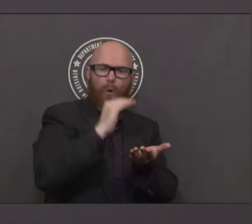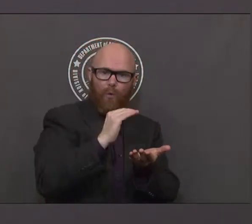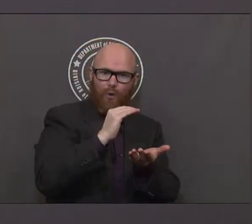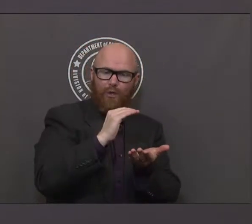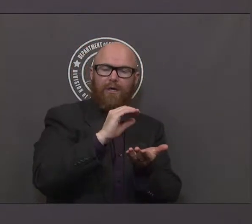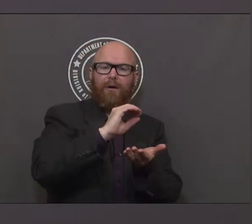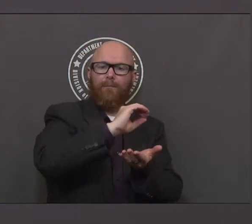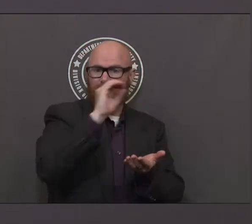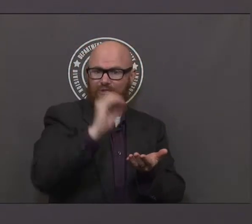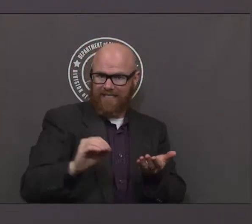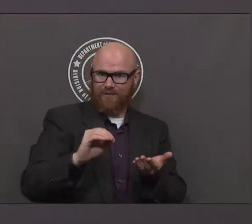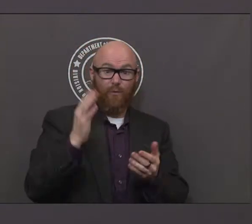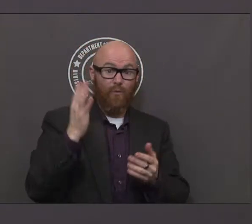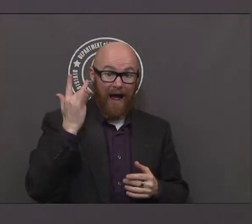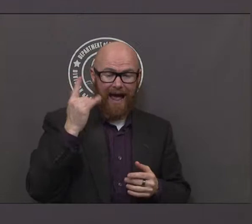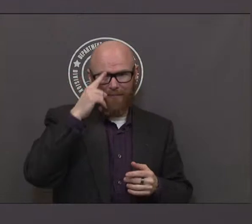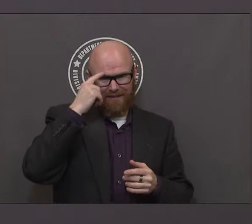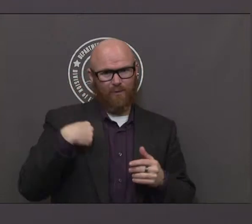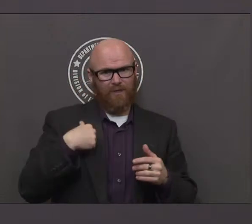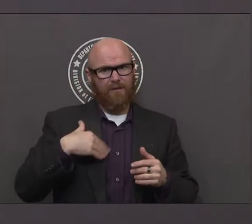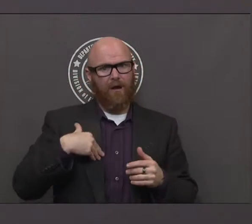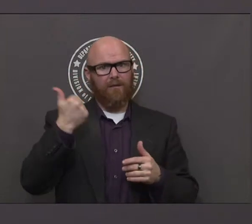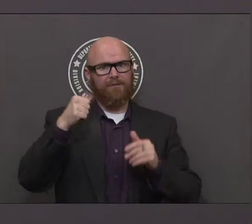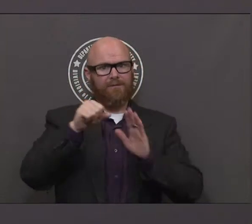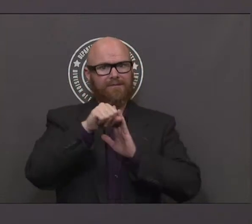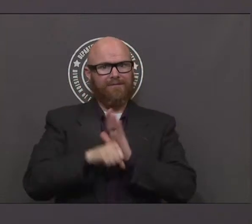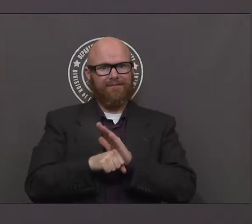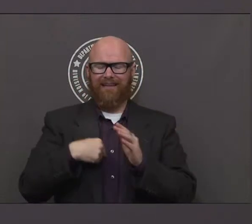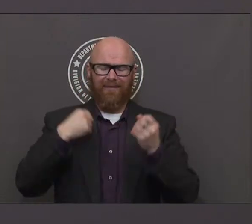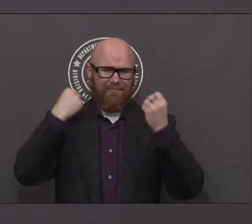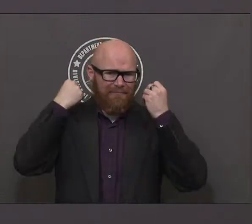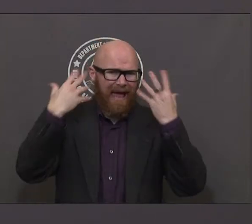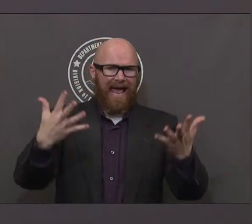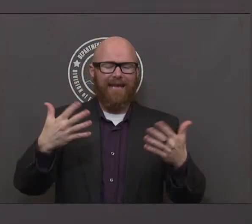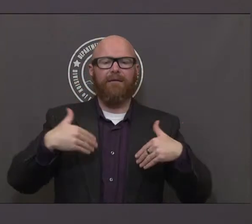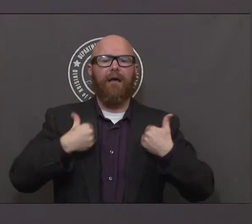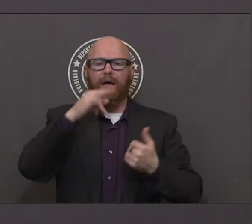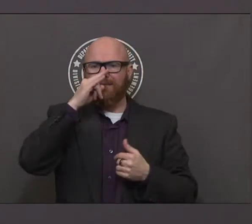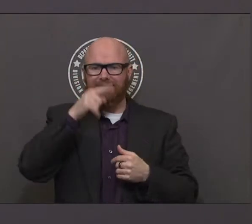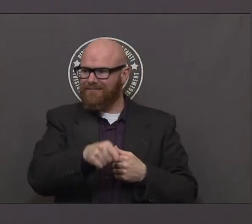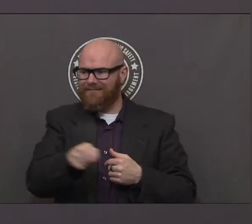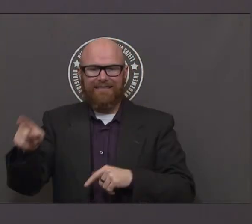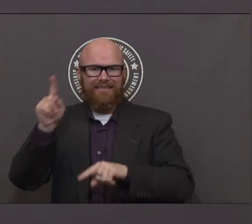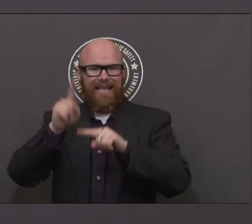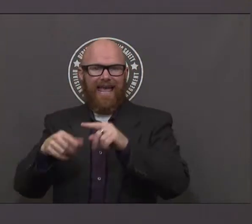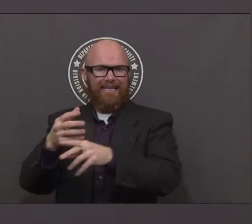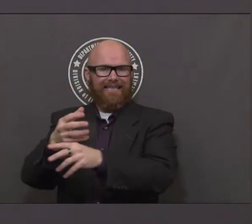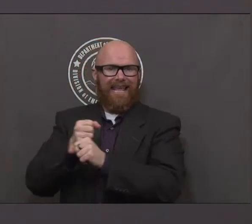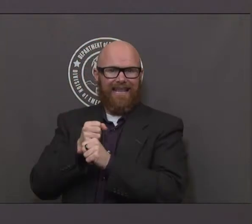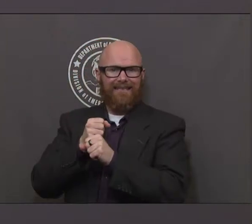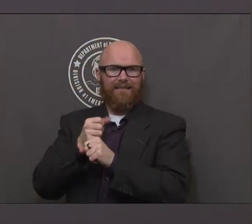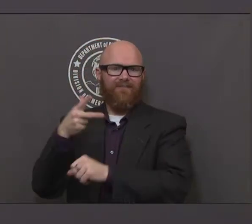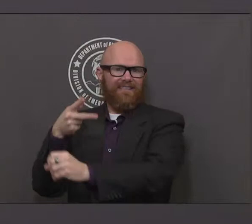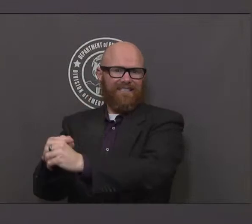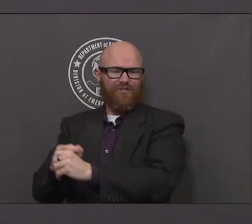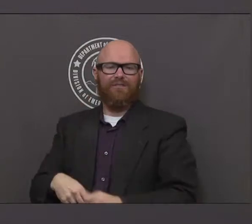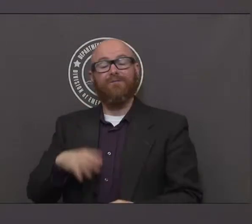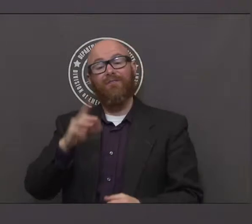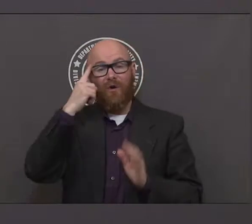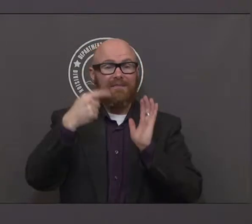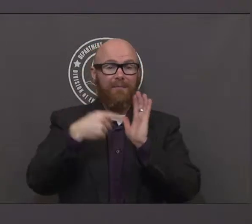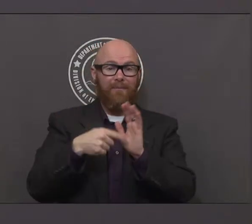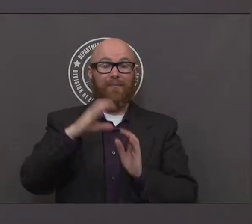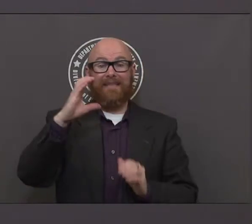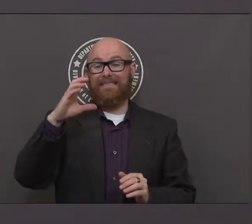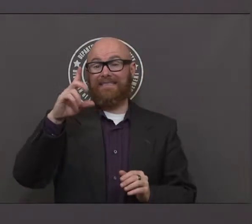total population because we're the youngest state in the nation. So basically what the CDC has done is just said, okay, everybody